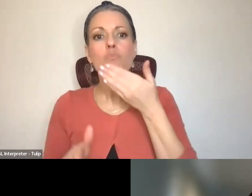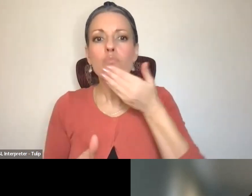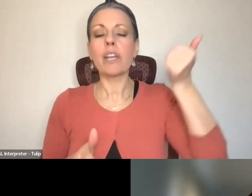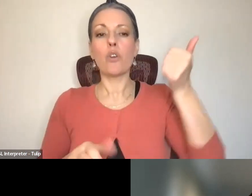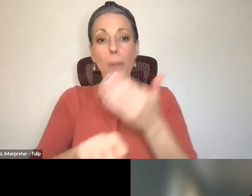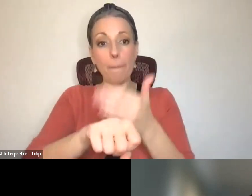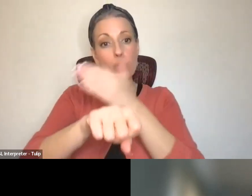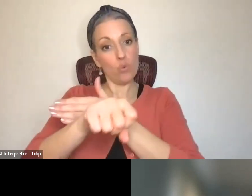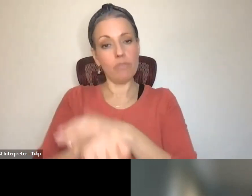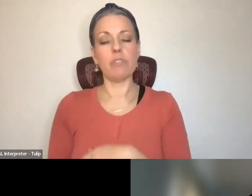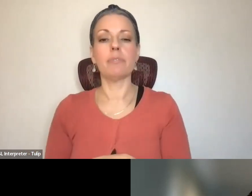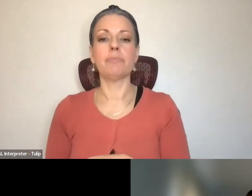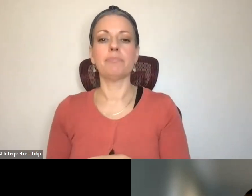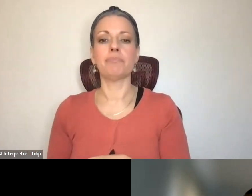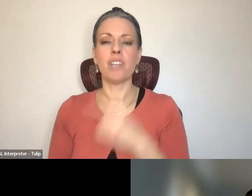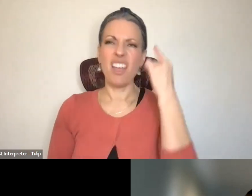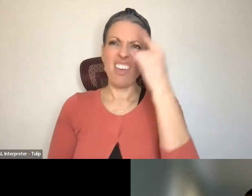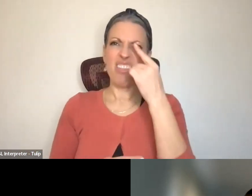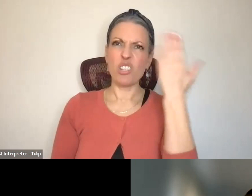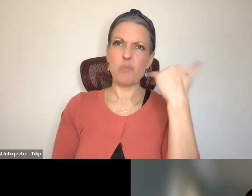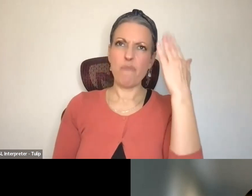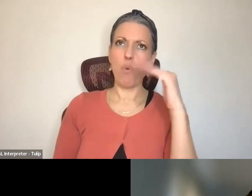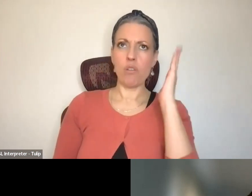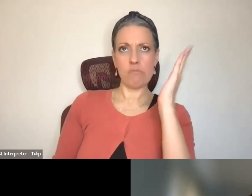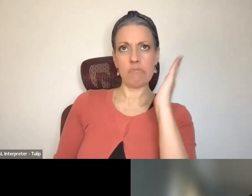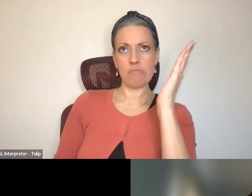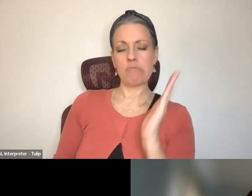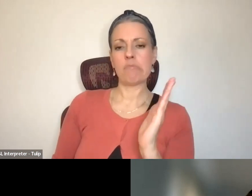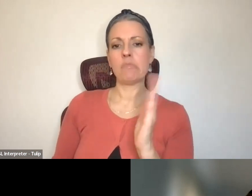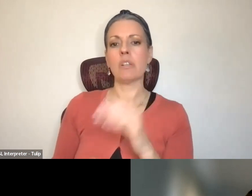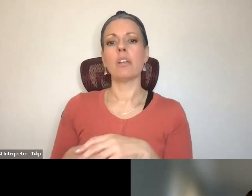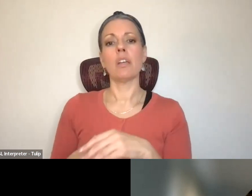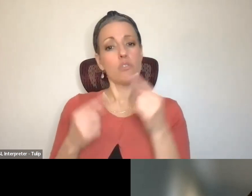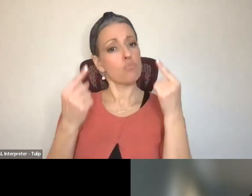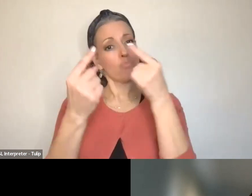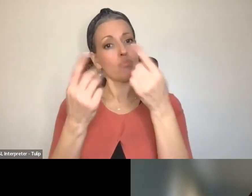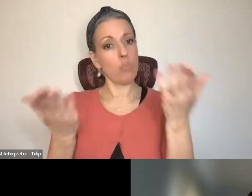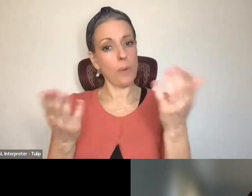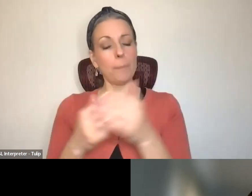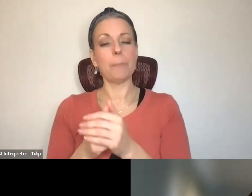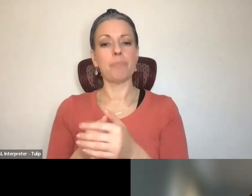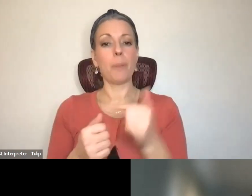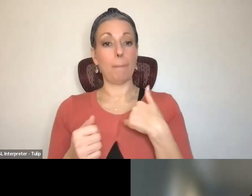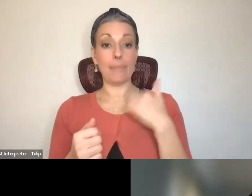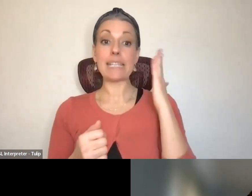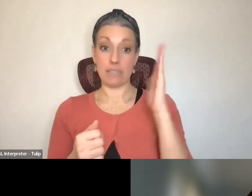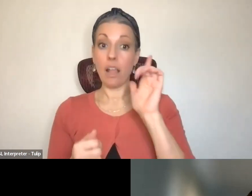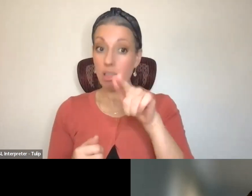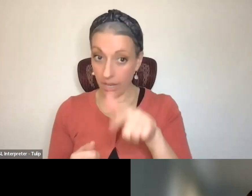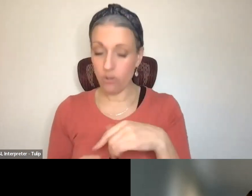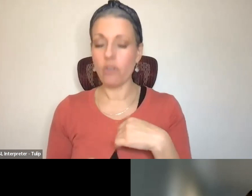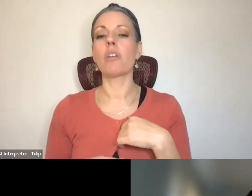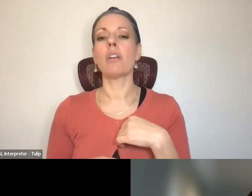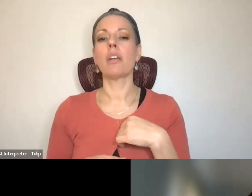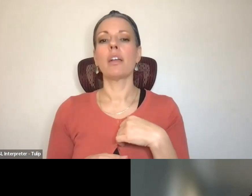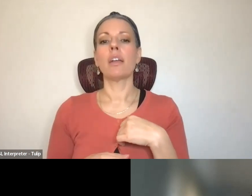echo a lot of the thoughts of previous speakers. And I'd like to just point out, I'll be speaking later because I'm the chair of the